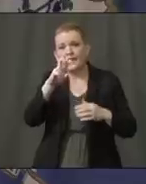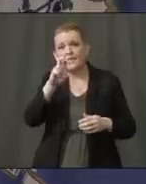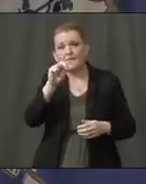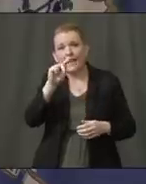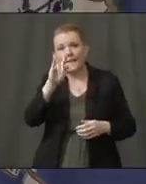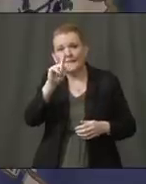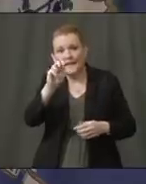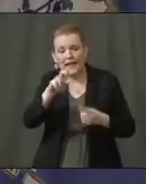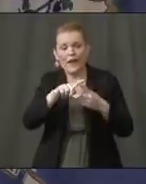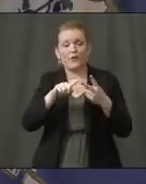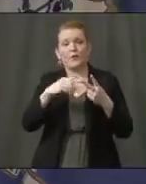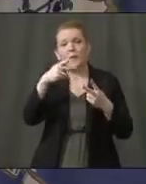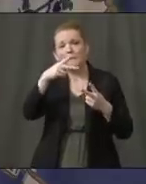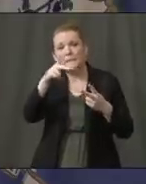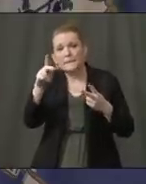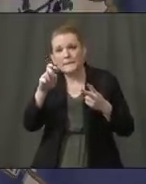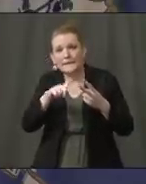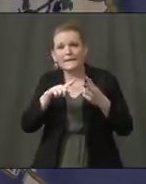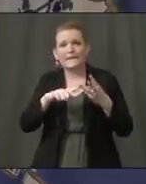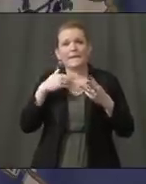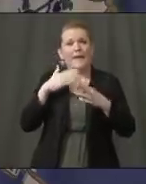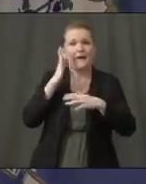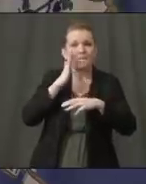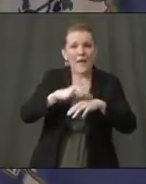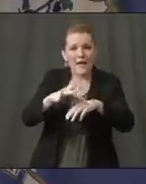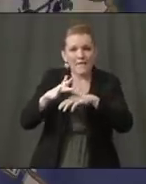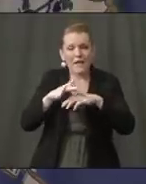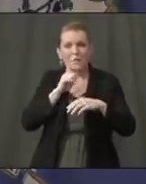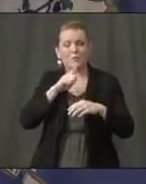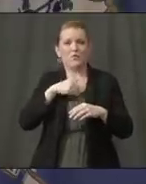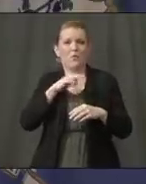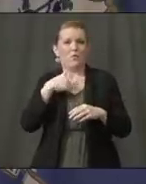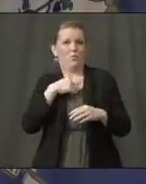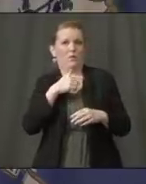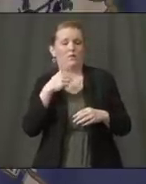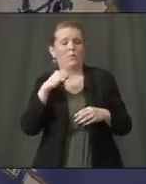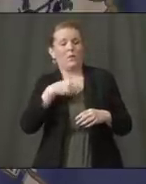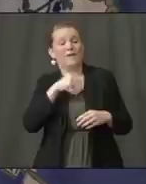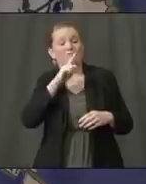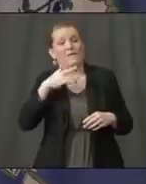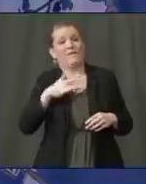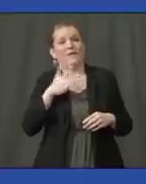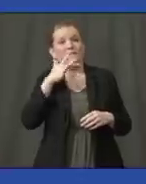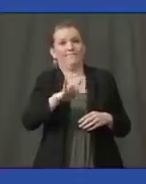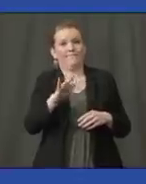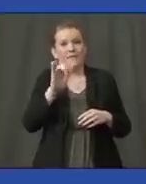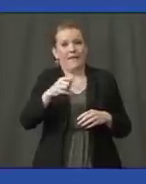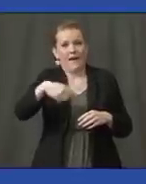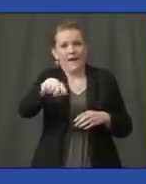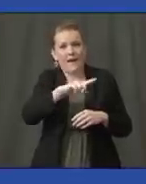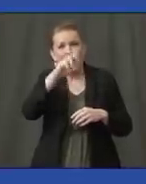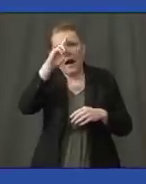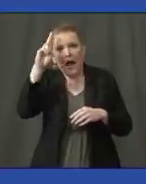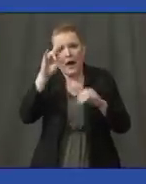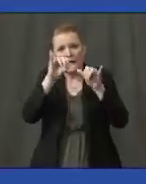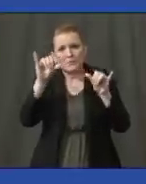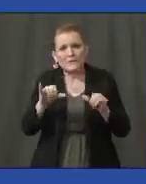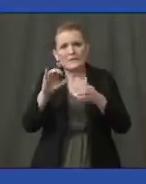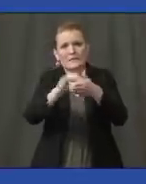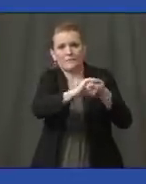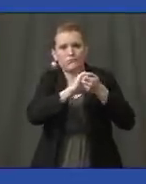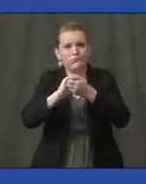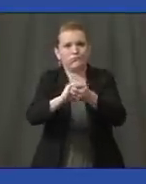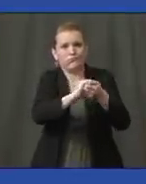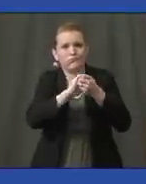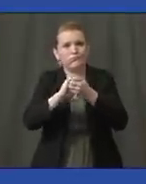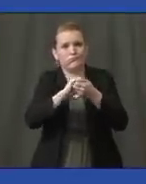together as one big system, being able to take care of folks in need. Next up. This is